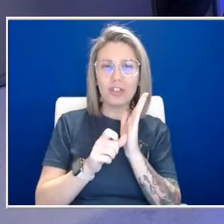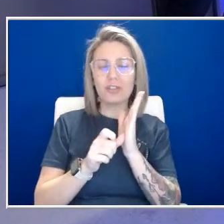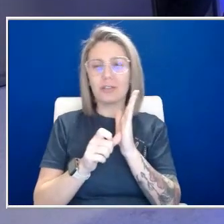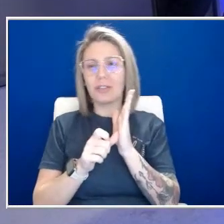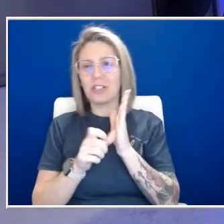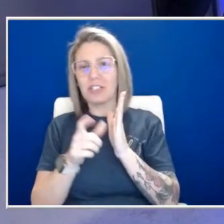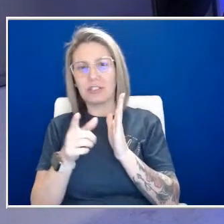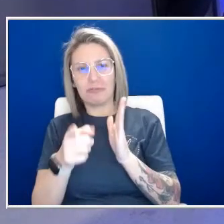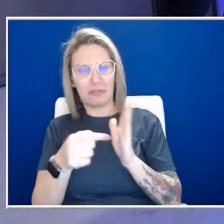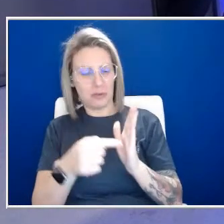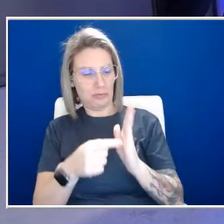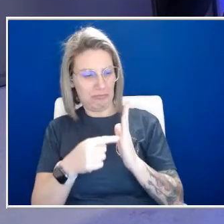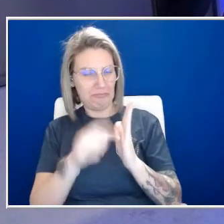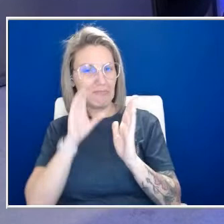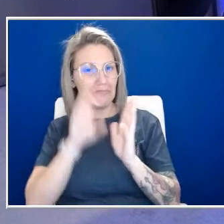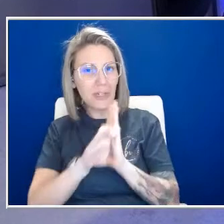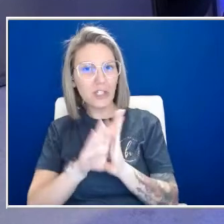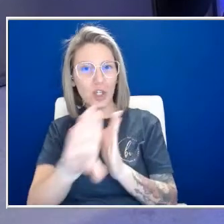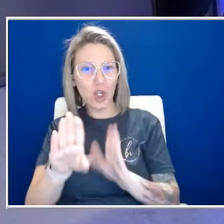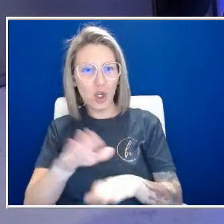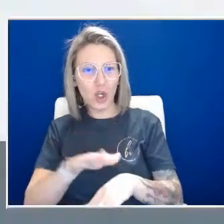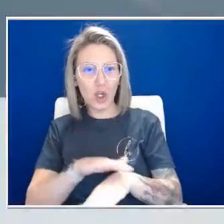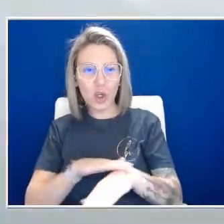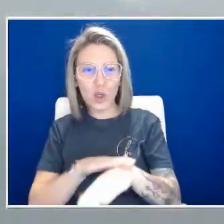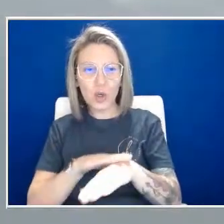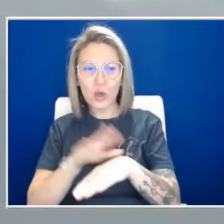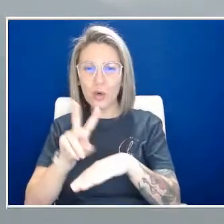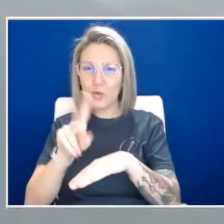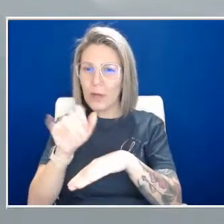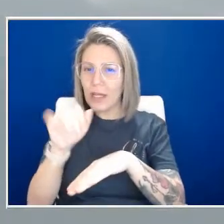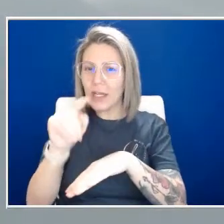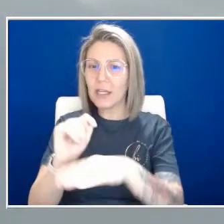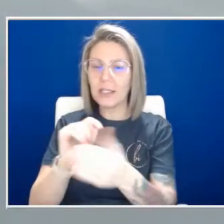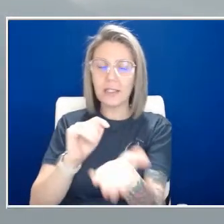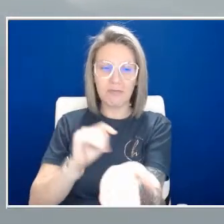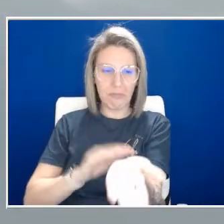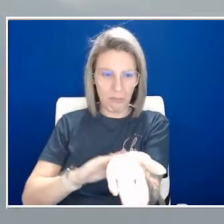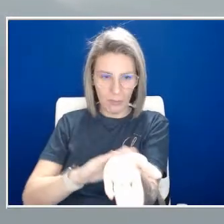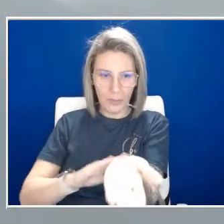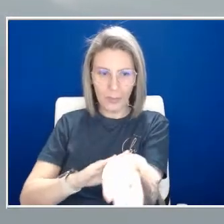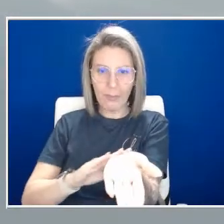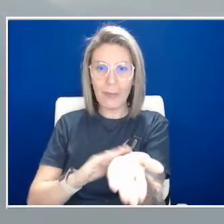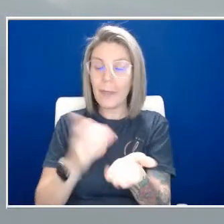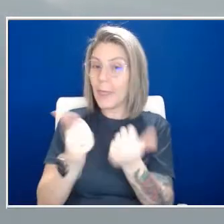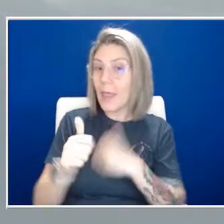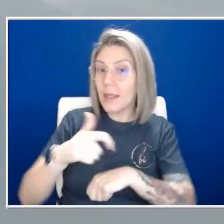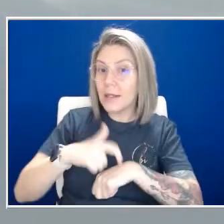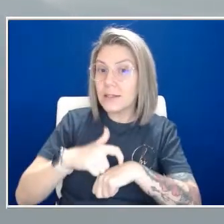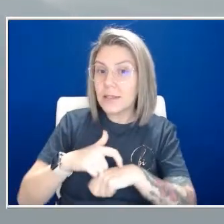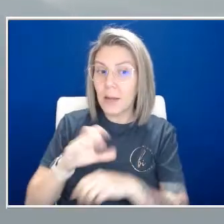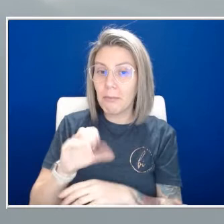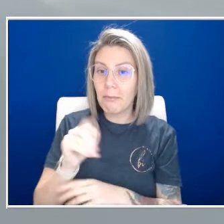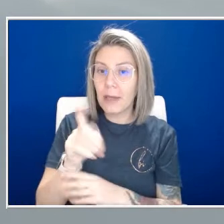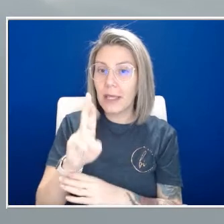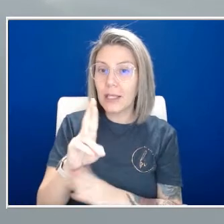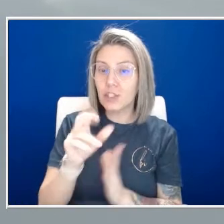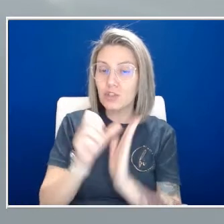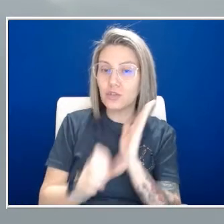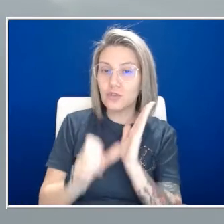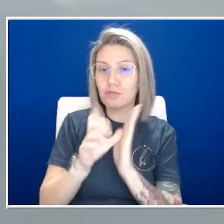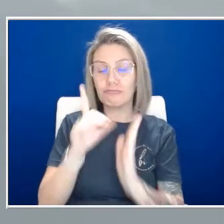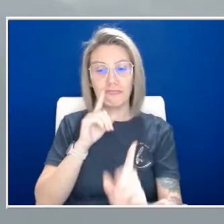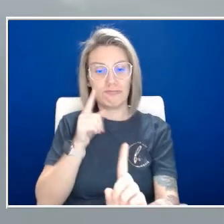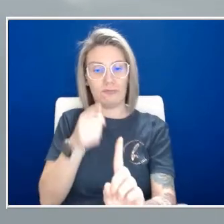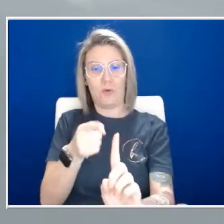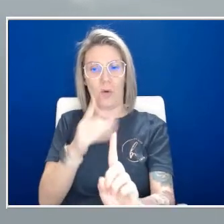how you made this all come together. Tell us about what you did. So anytime we do a cancer surgery, the goal is to remove all the cancer cells, and unfortunately